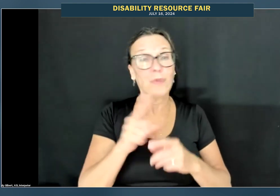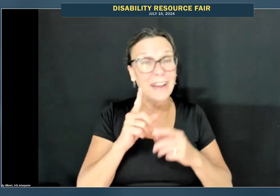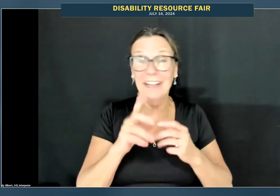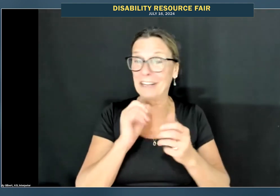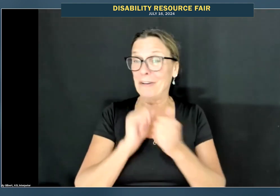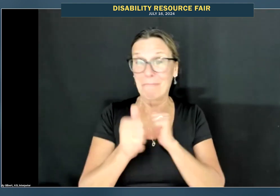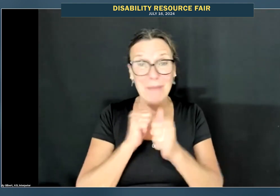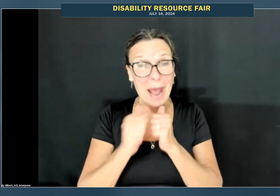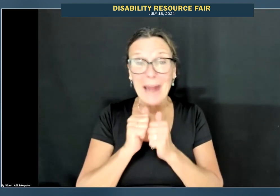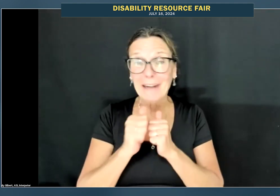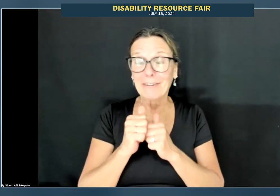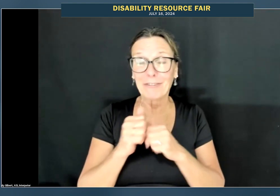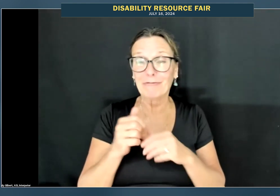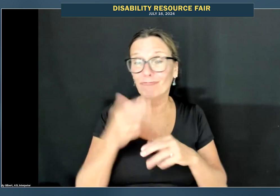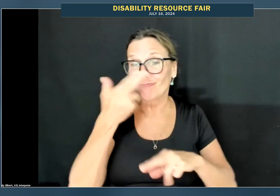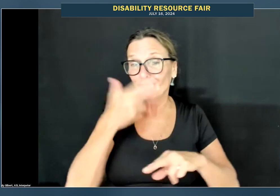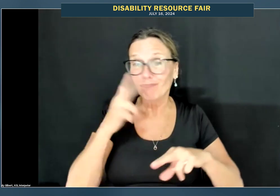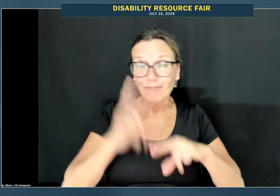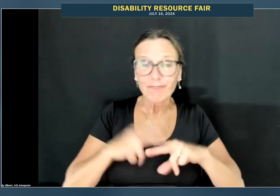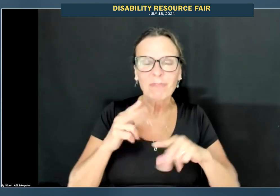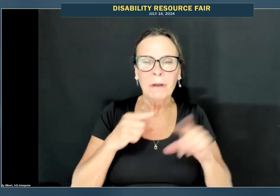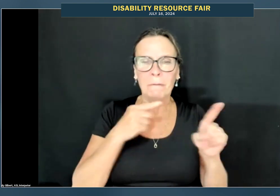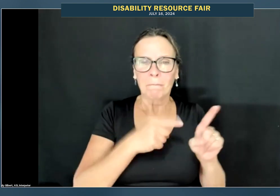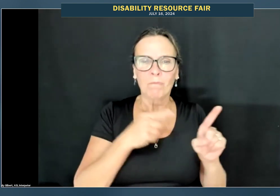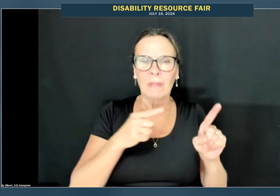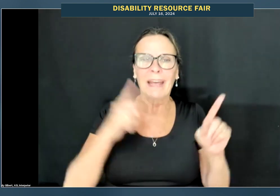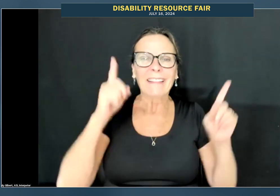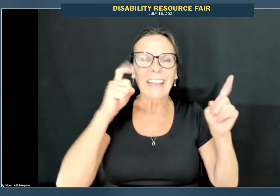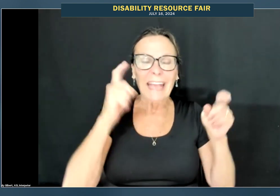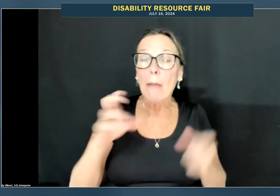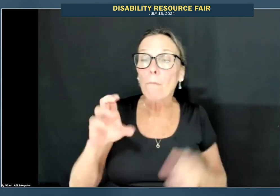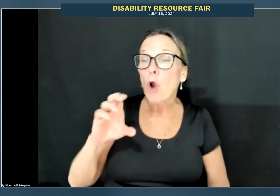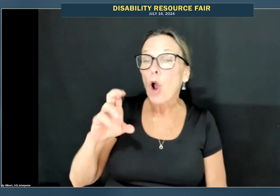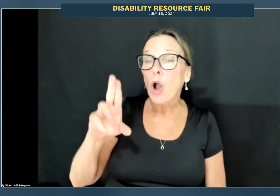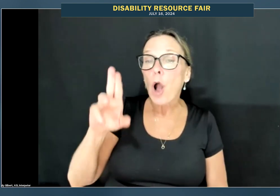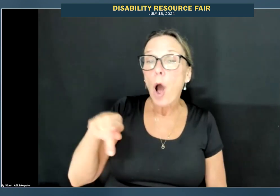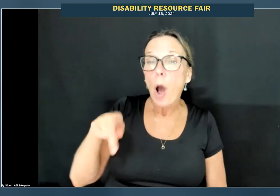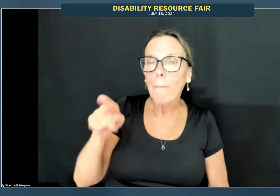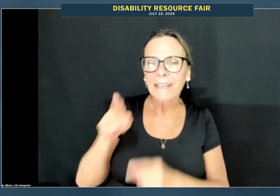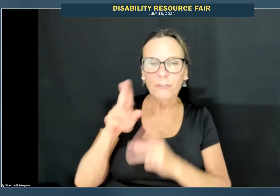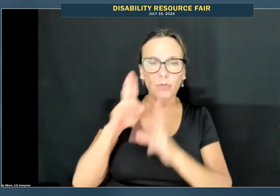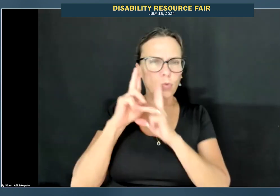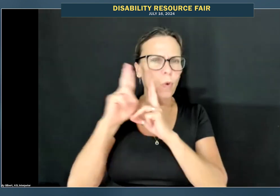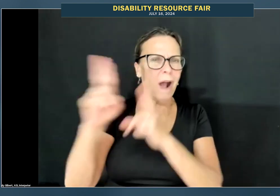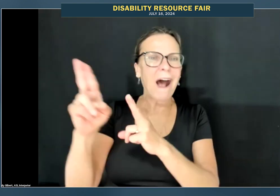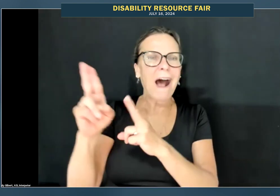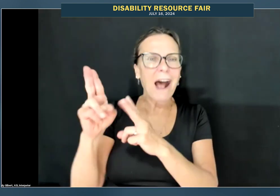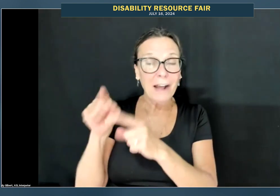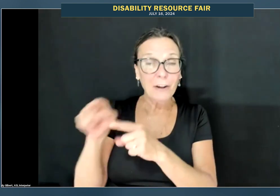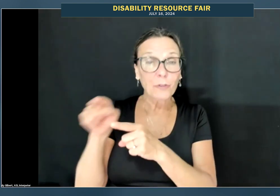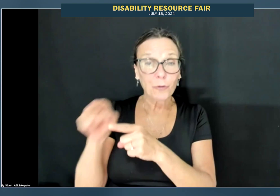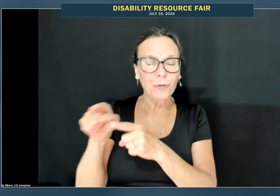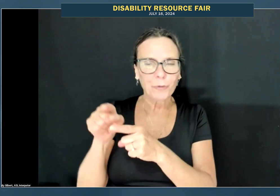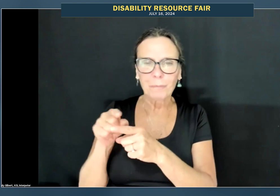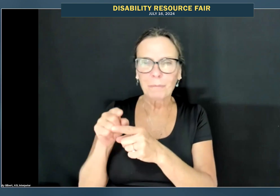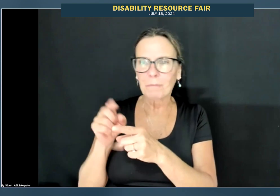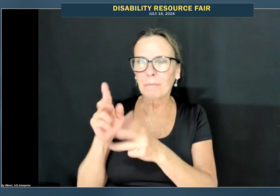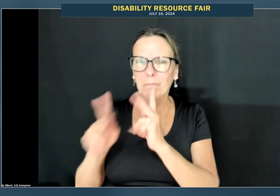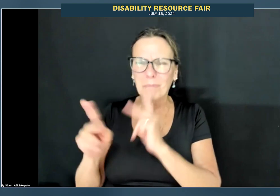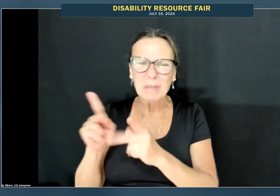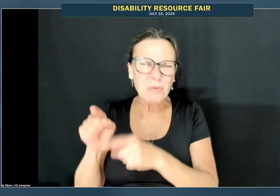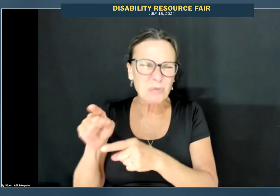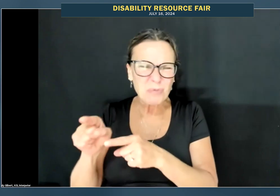intense because for us, the Camera Cup is to honor a player who was on the team when the program started, who unfortunately passed